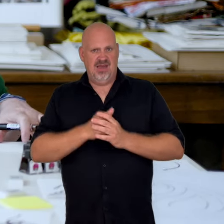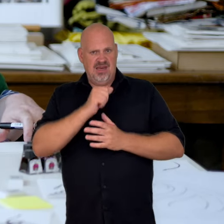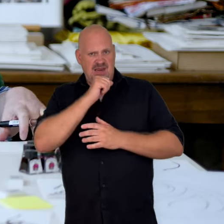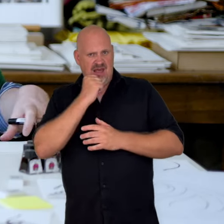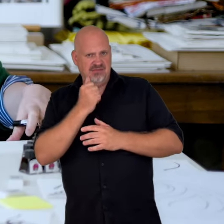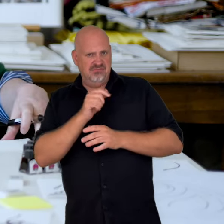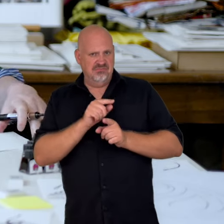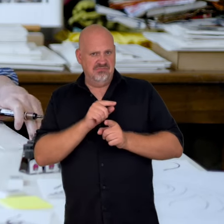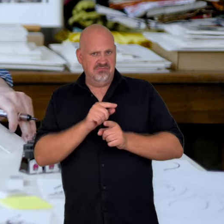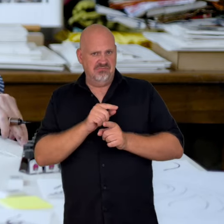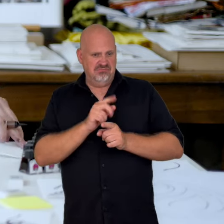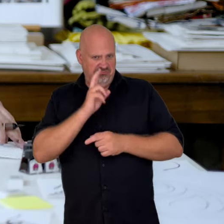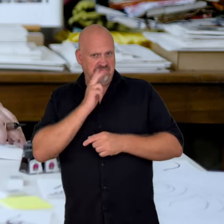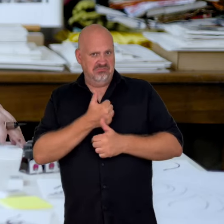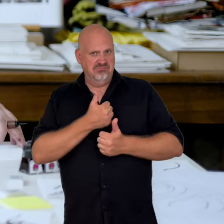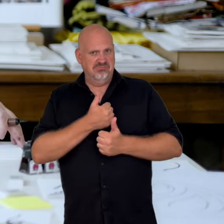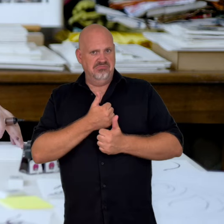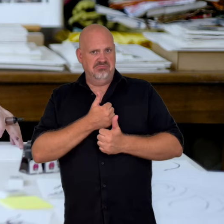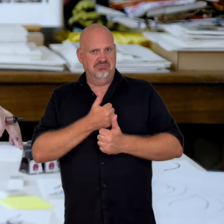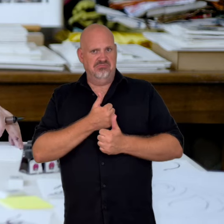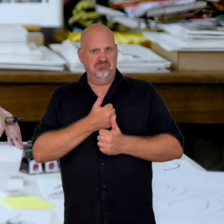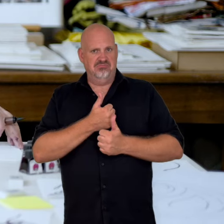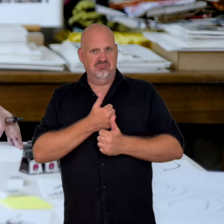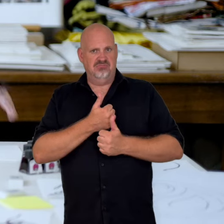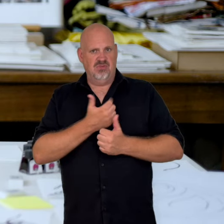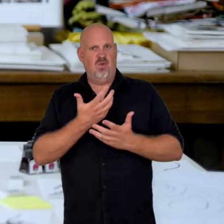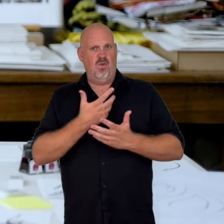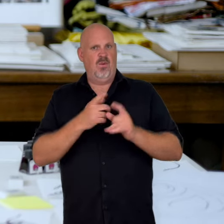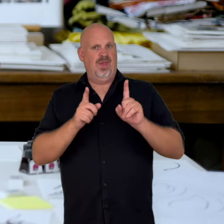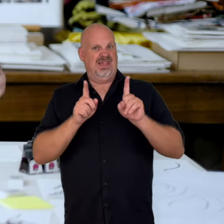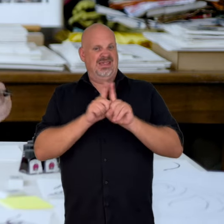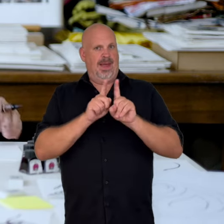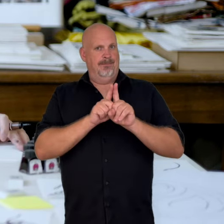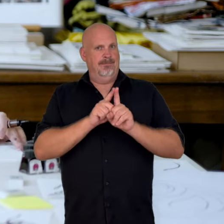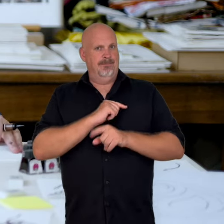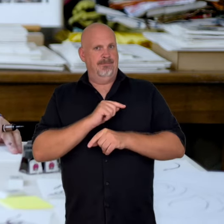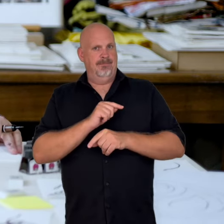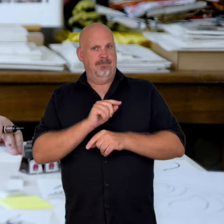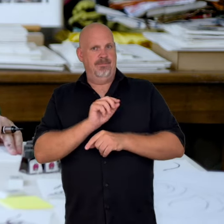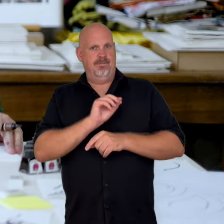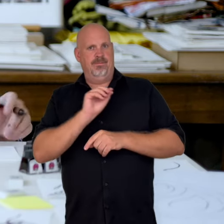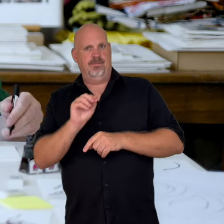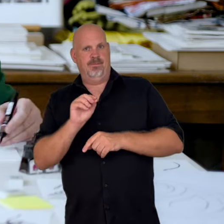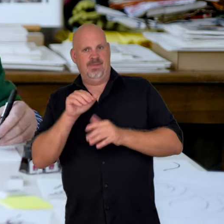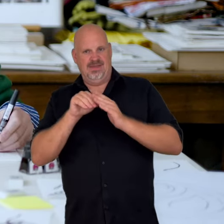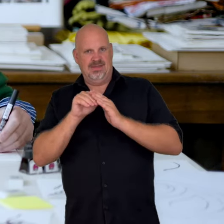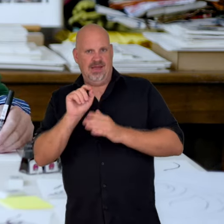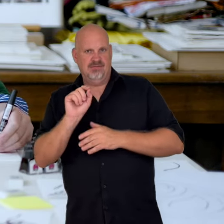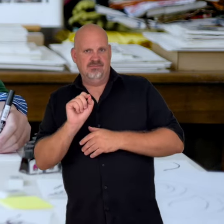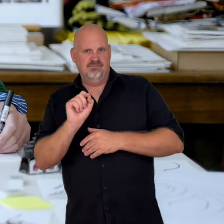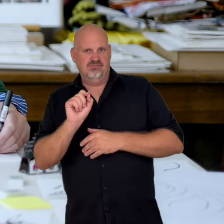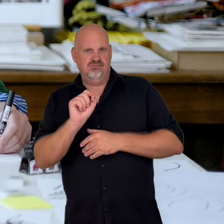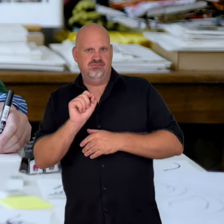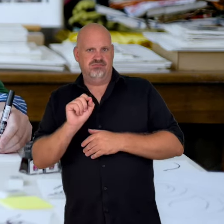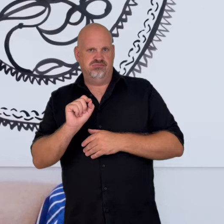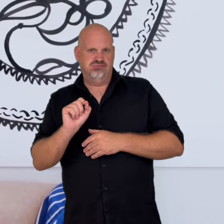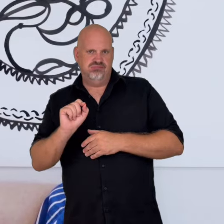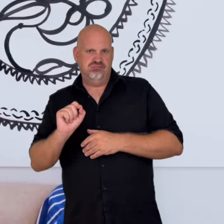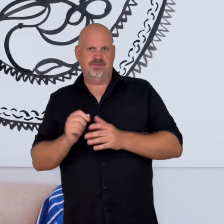I'm going to use brown, this beautiful brown here, and just give it a little